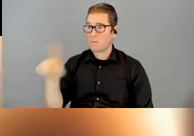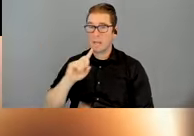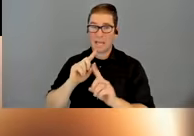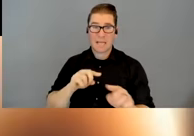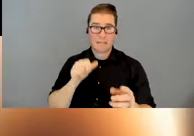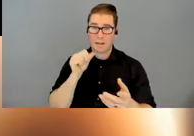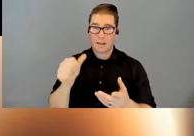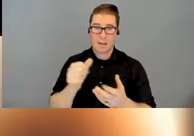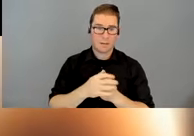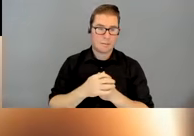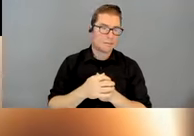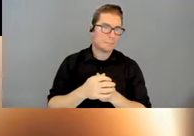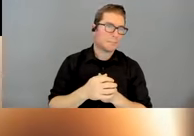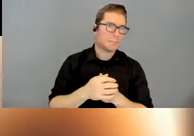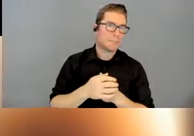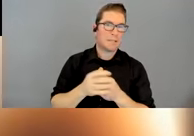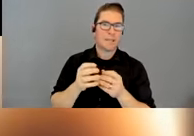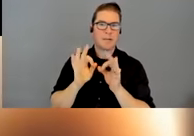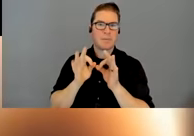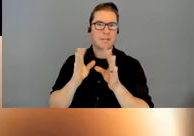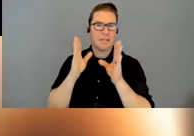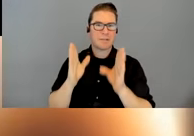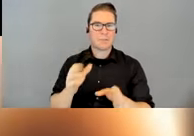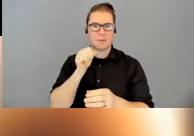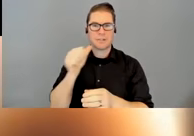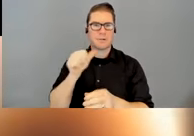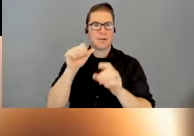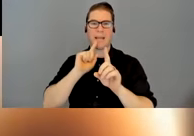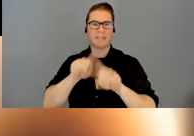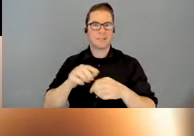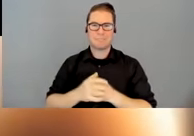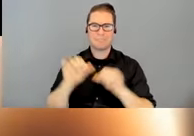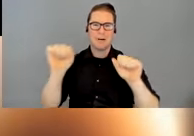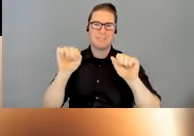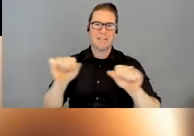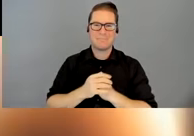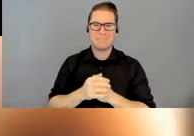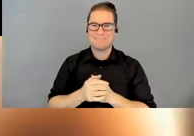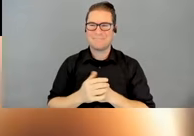Maybe just give them a couple more seconds. It could be that the interpreters don't answer,